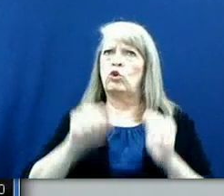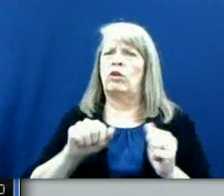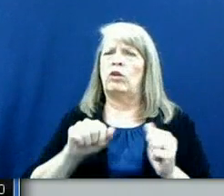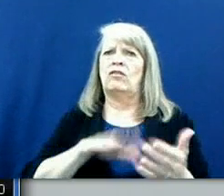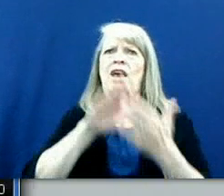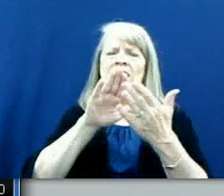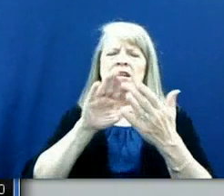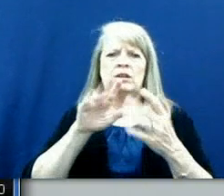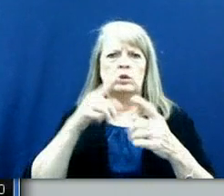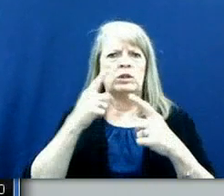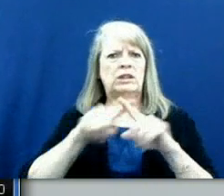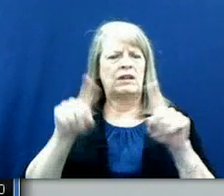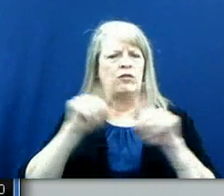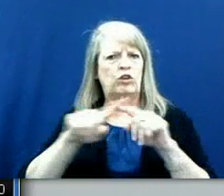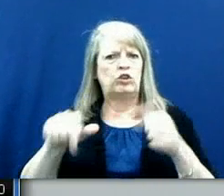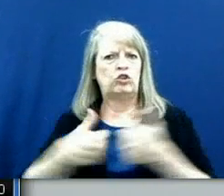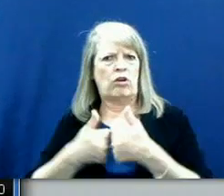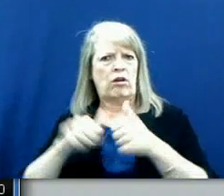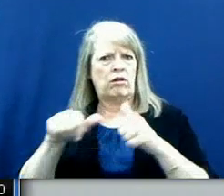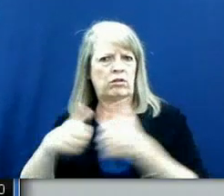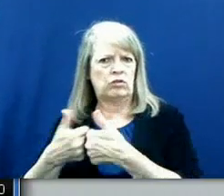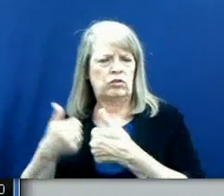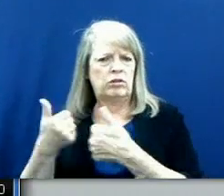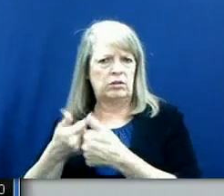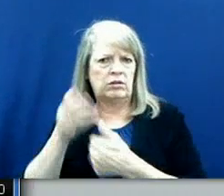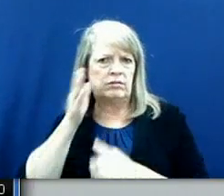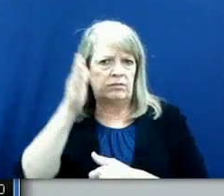situations.